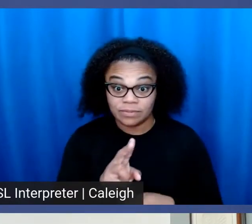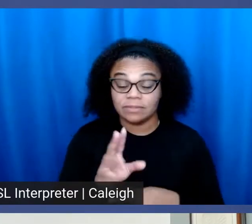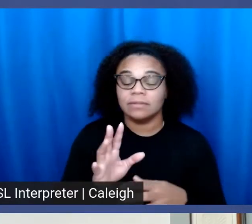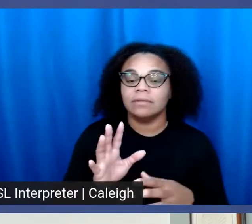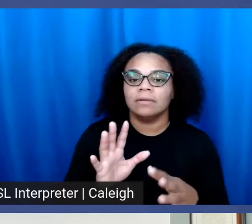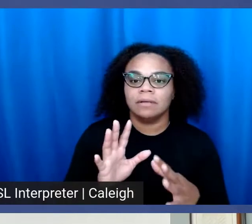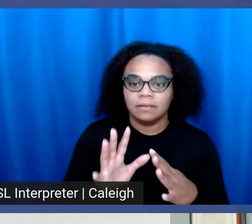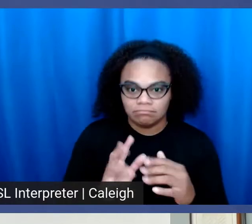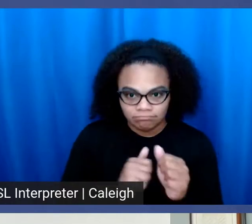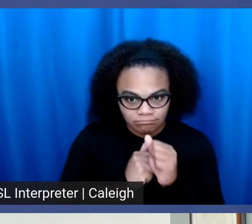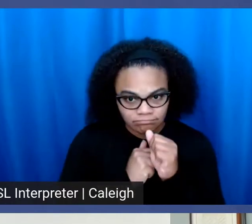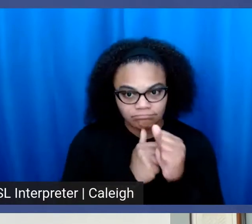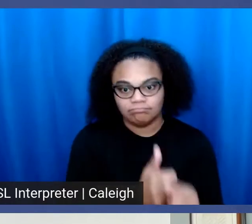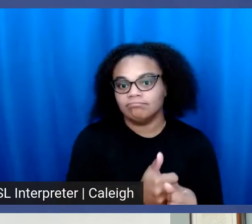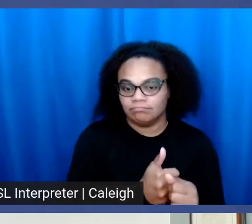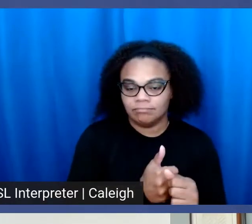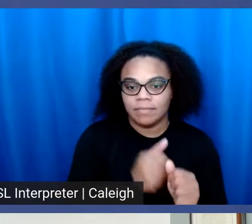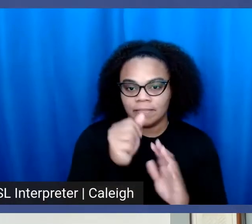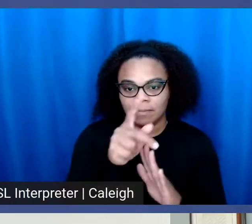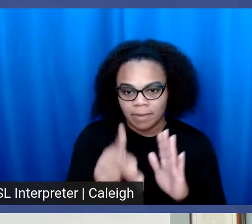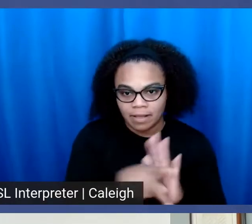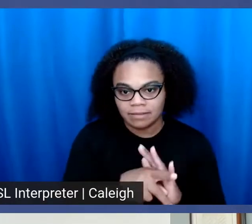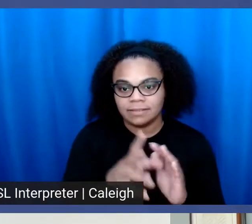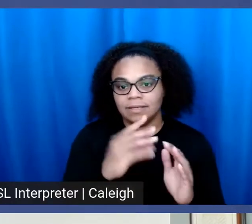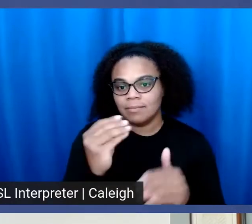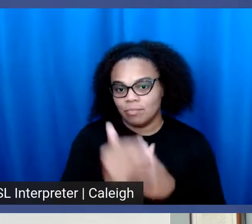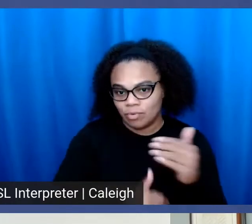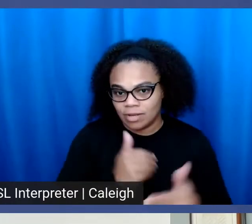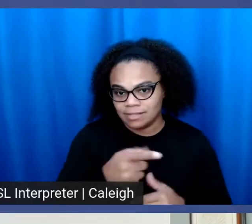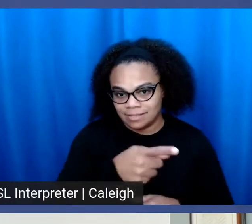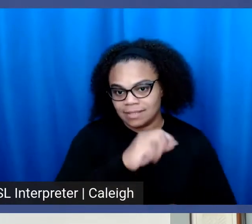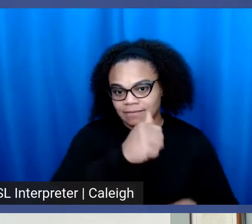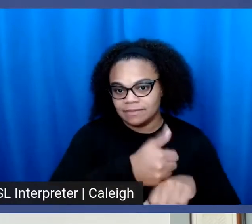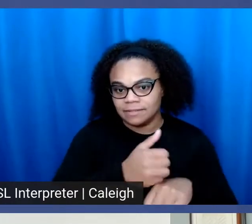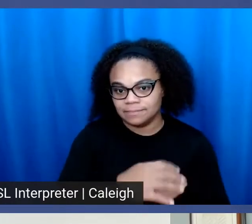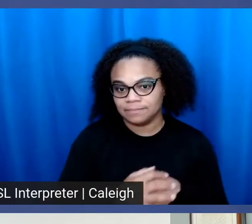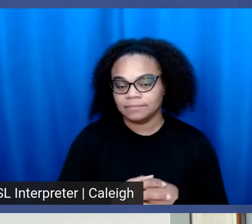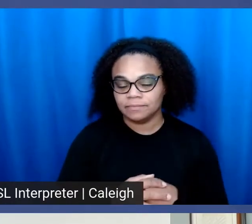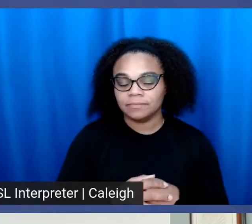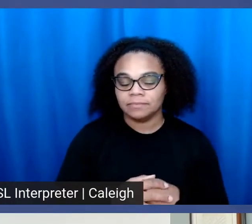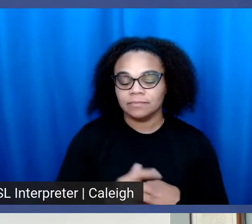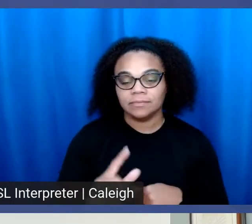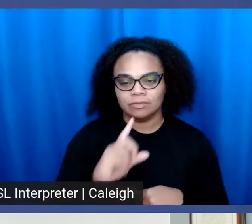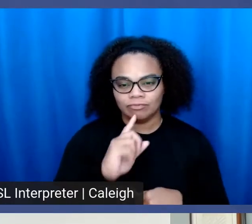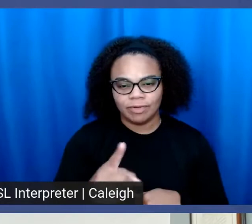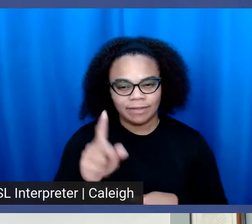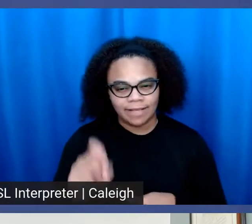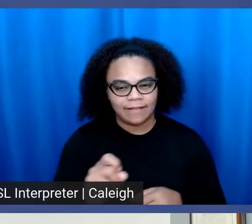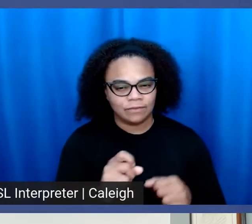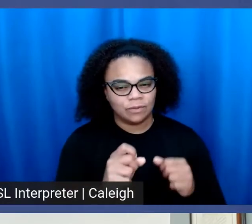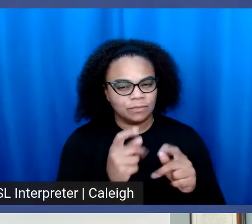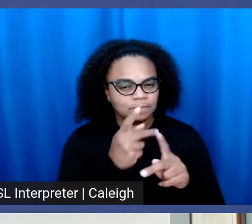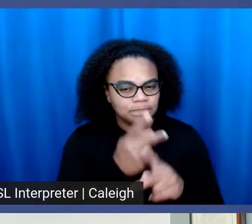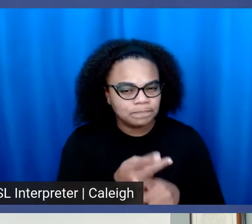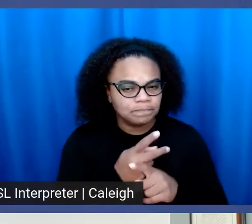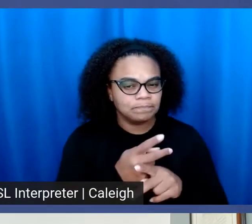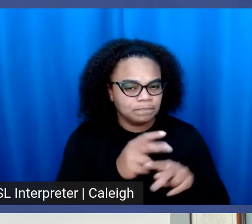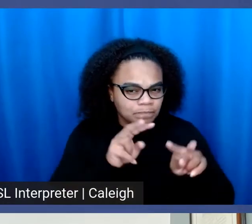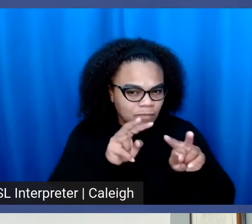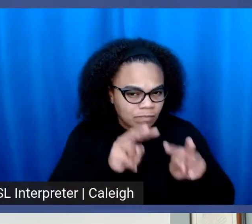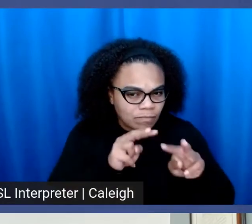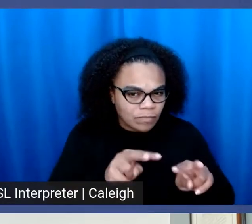conforms to the policies and processes that they have stated. So you really need to closely observe it for